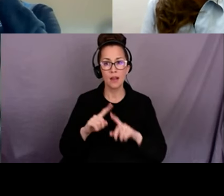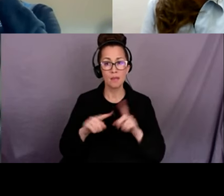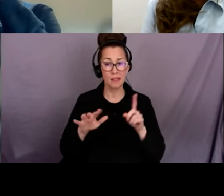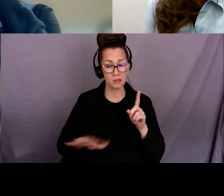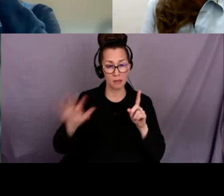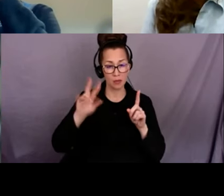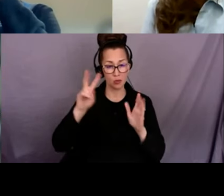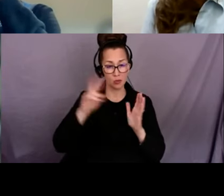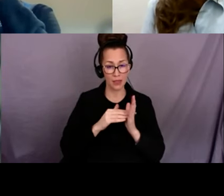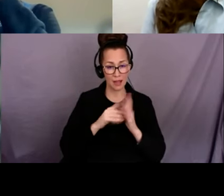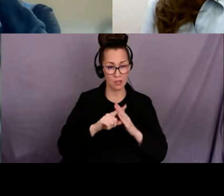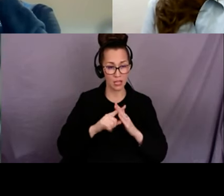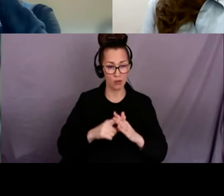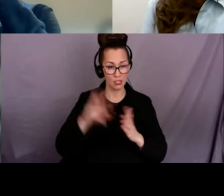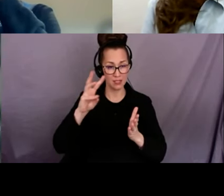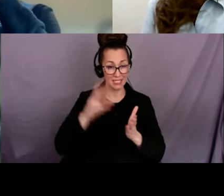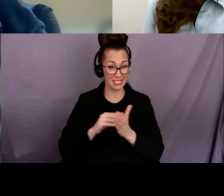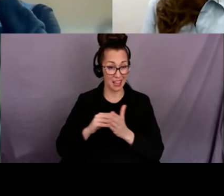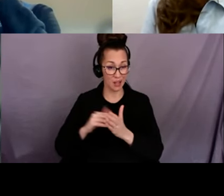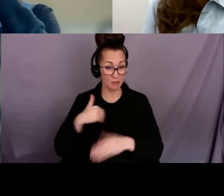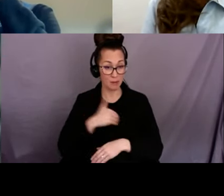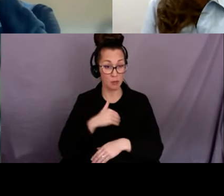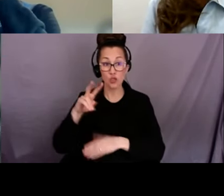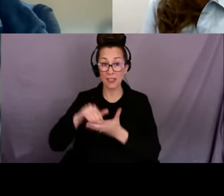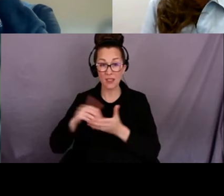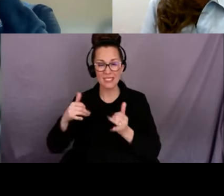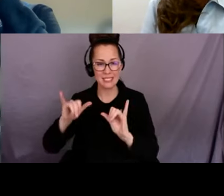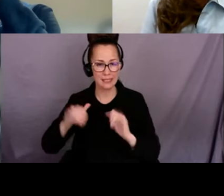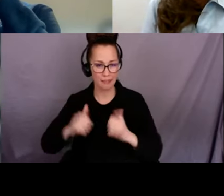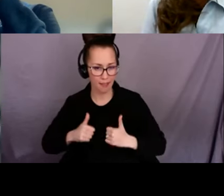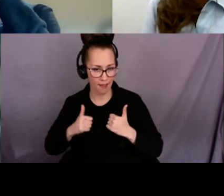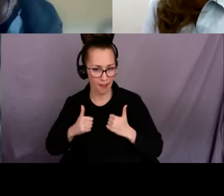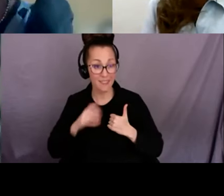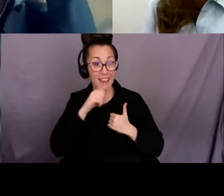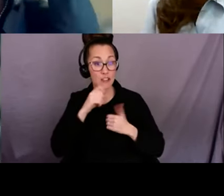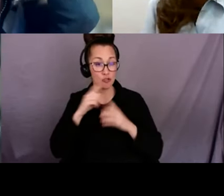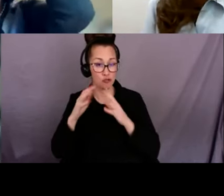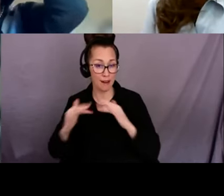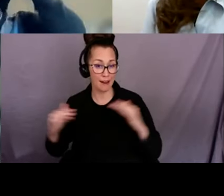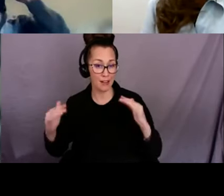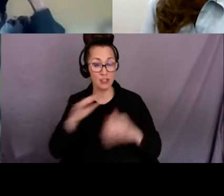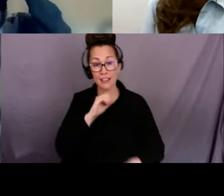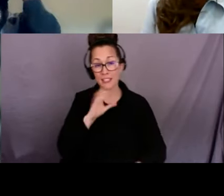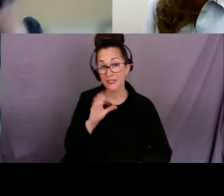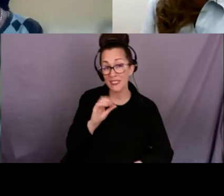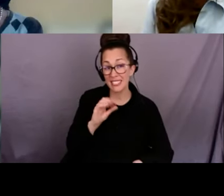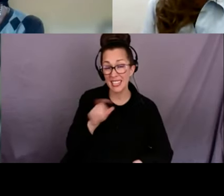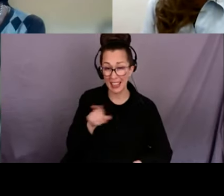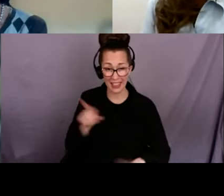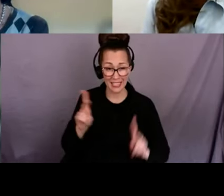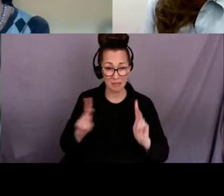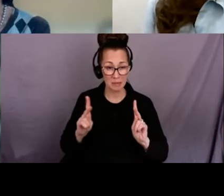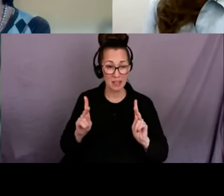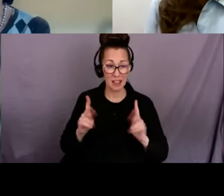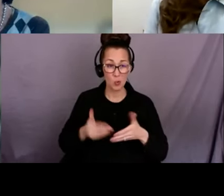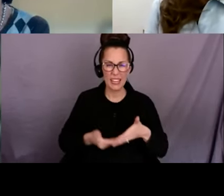of the original 6,000 class members who are still alive. They range in age from 50s, because remember, these were people who were